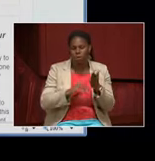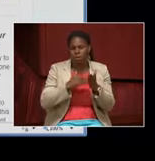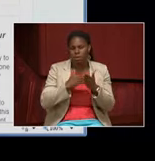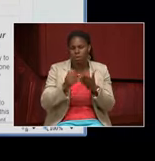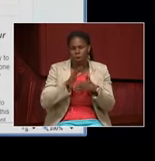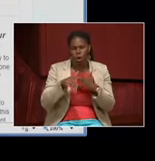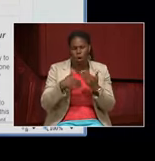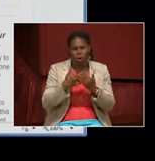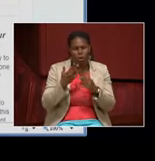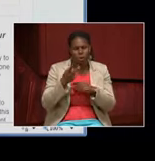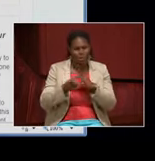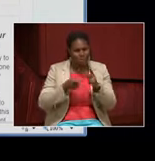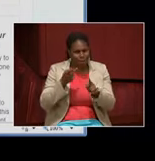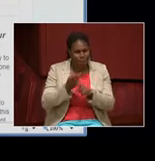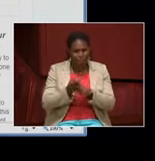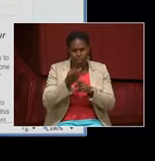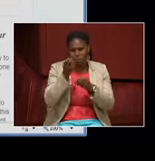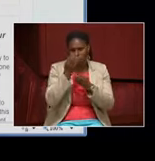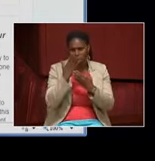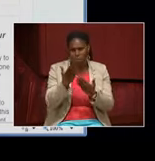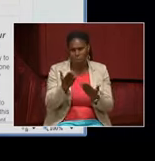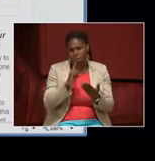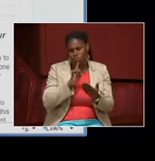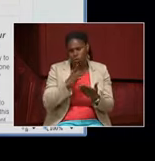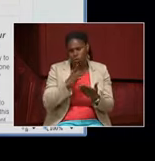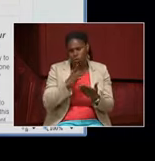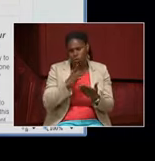of information that you would enjoy, I'm sure.